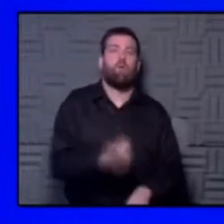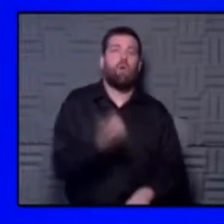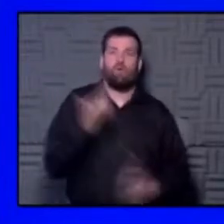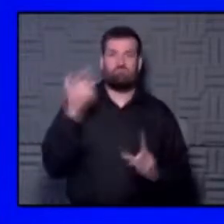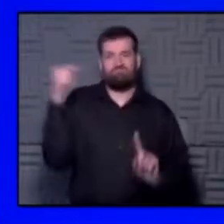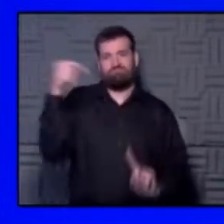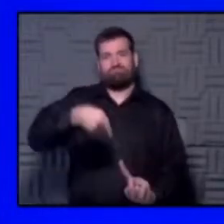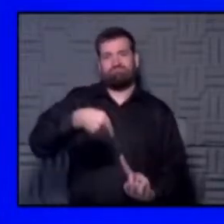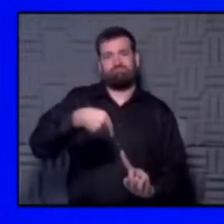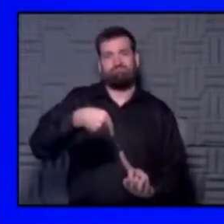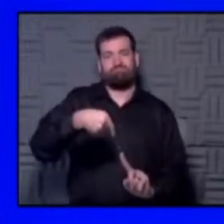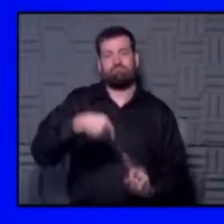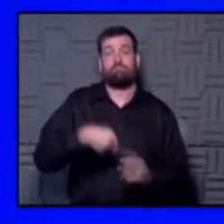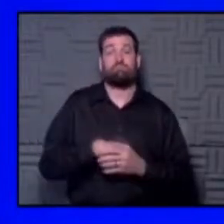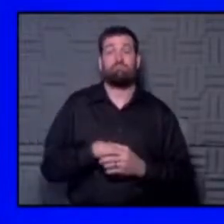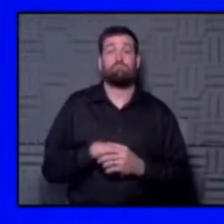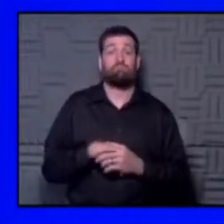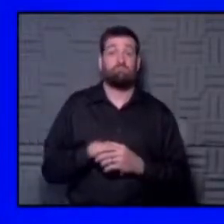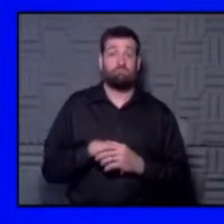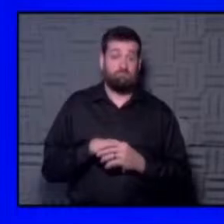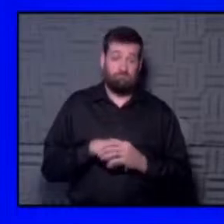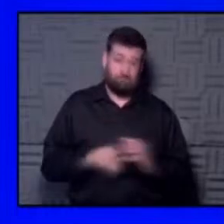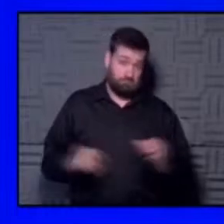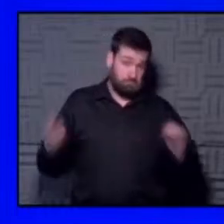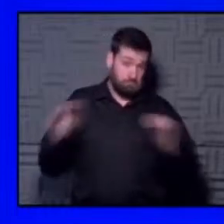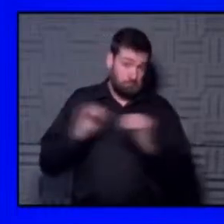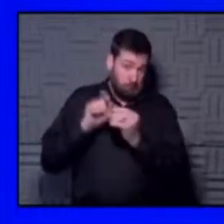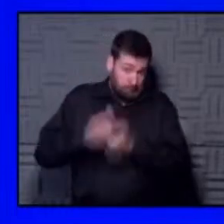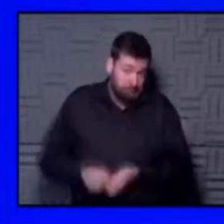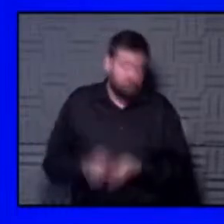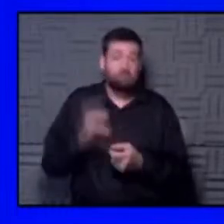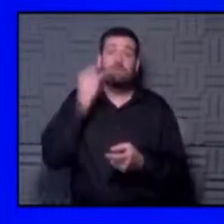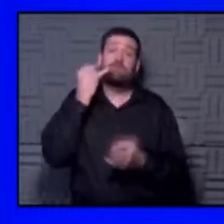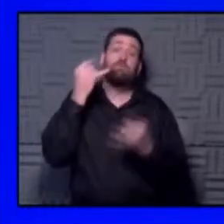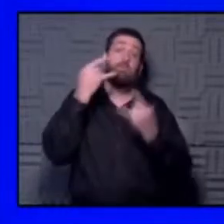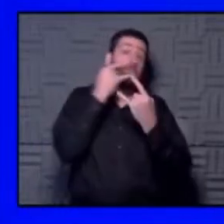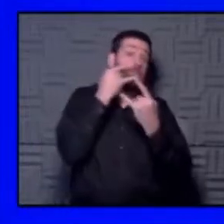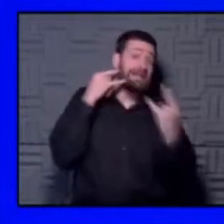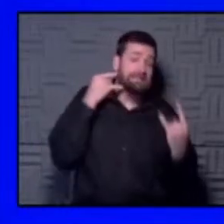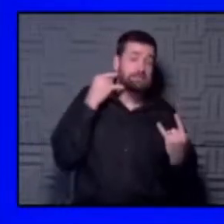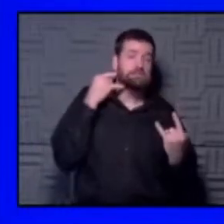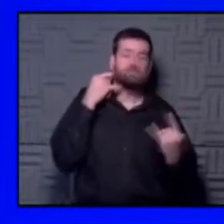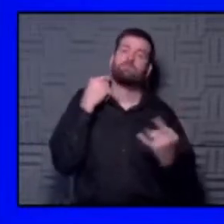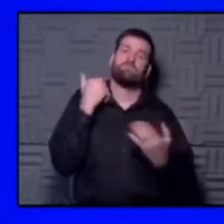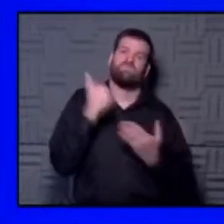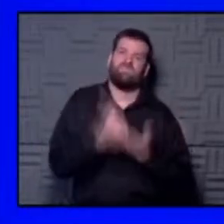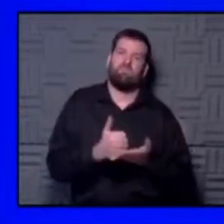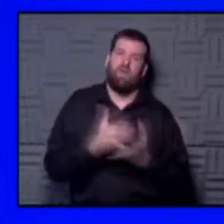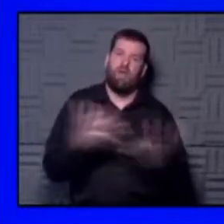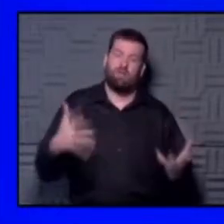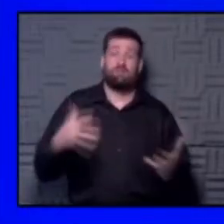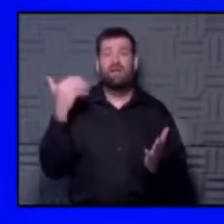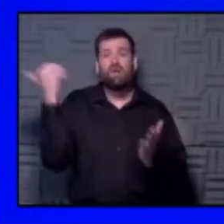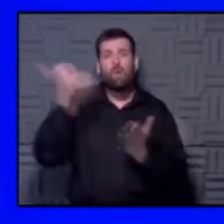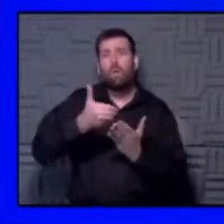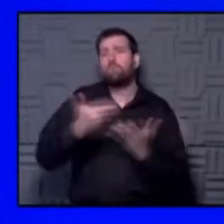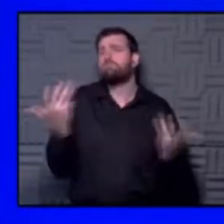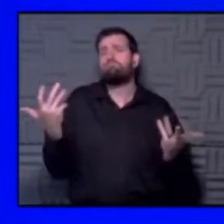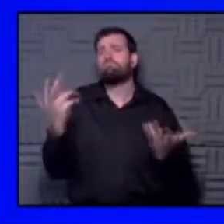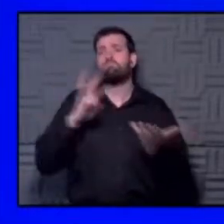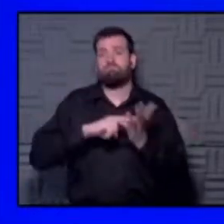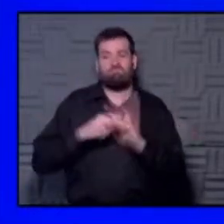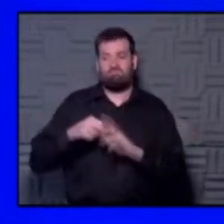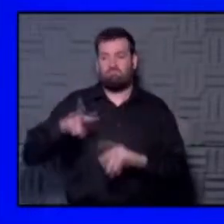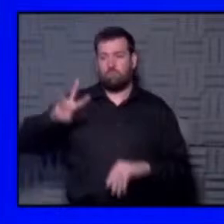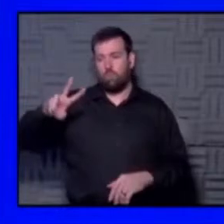time? Over and above that, if you can have masking on, that will help a lot. So how close are we talking about? Certainly the World